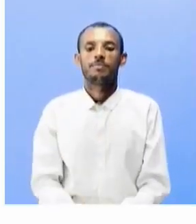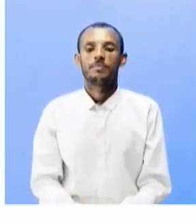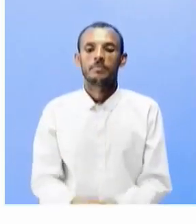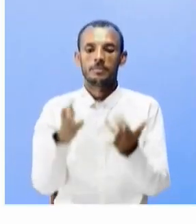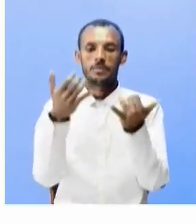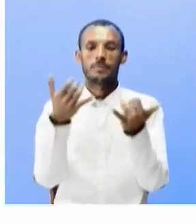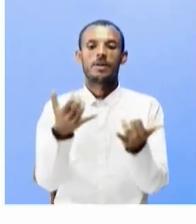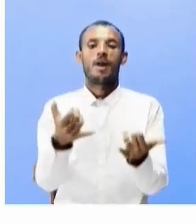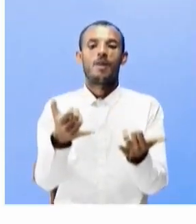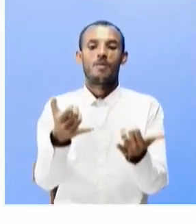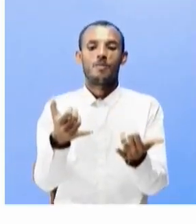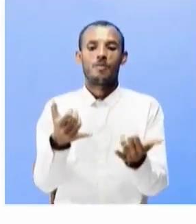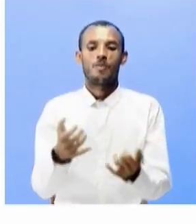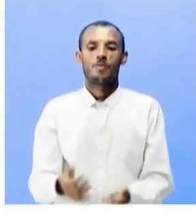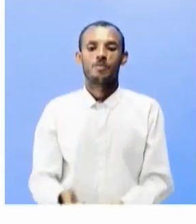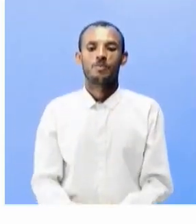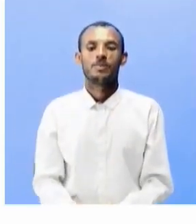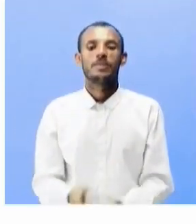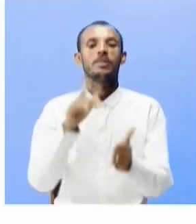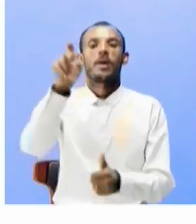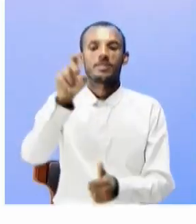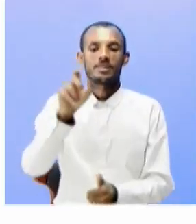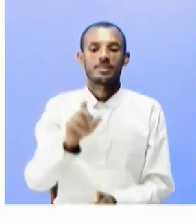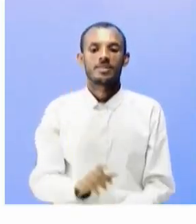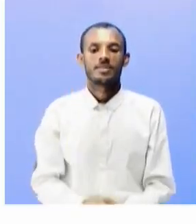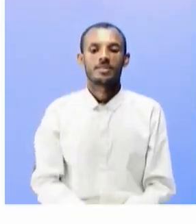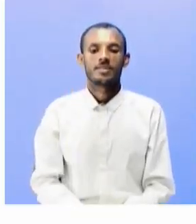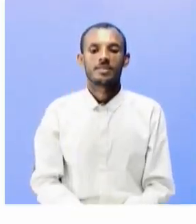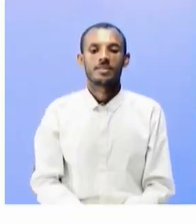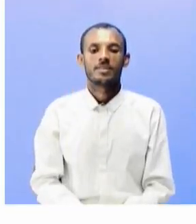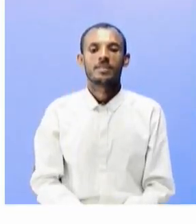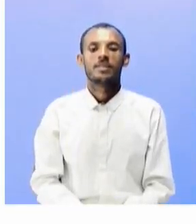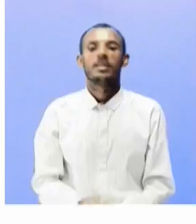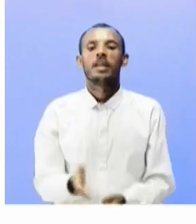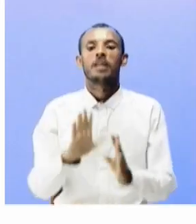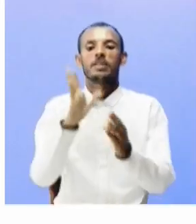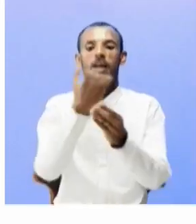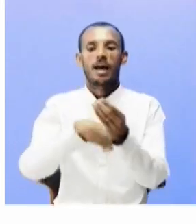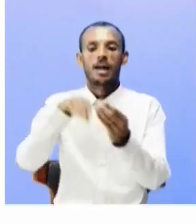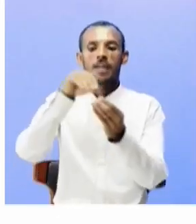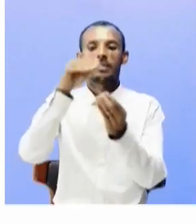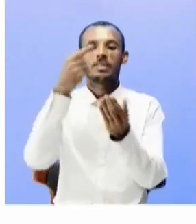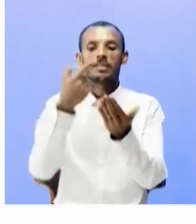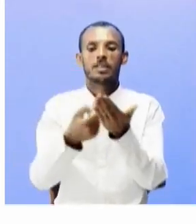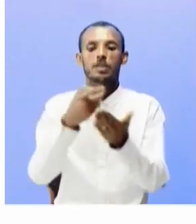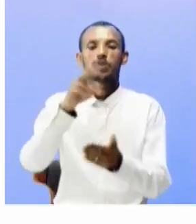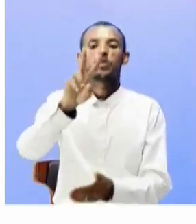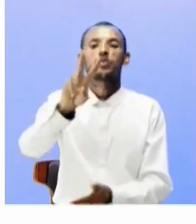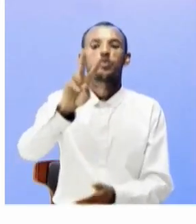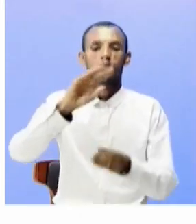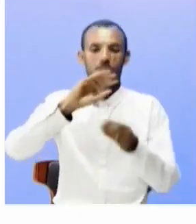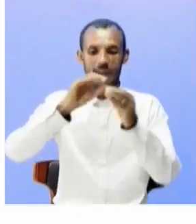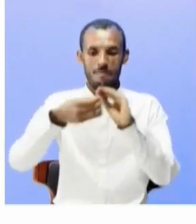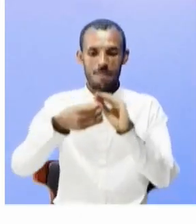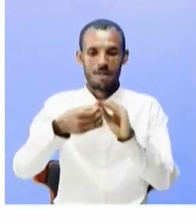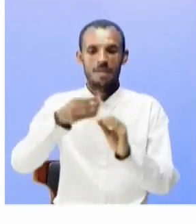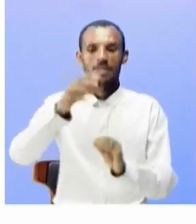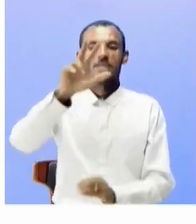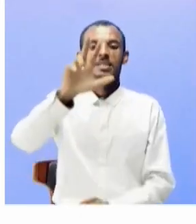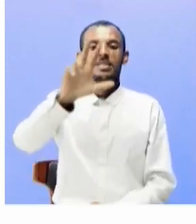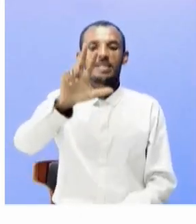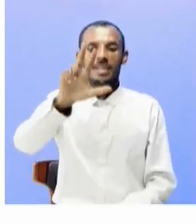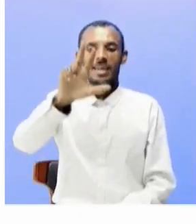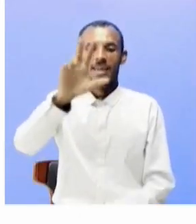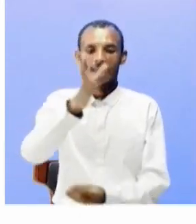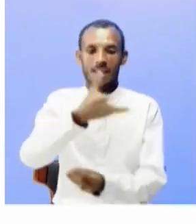Now, the first question, let's add these two numbers, 3